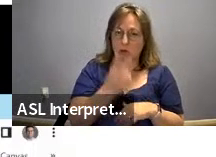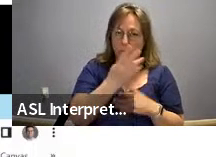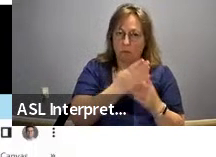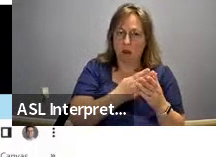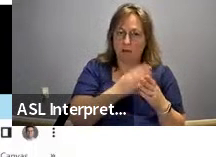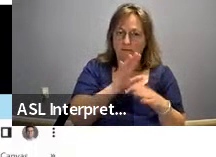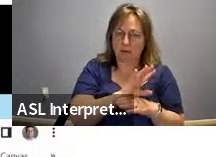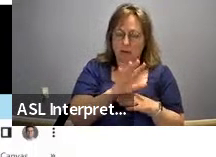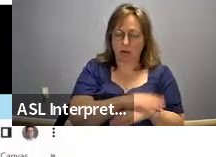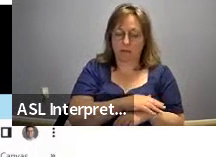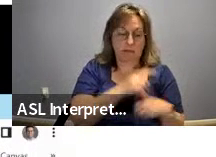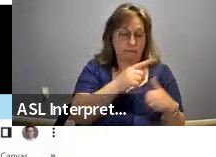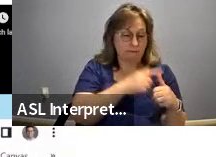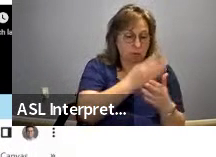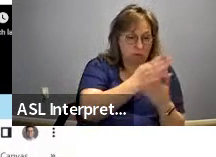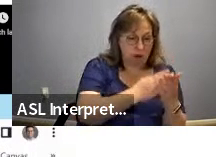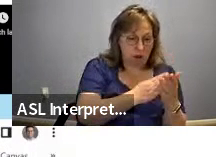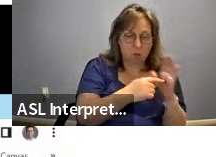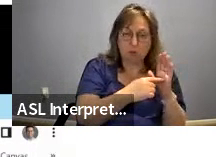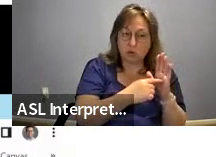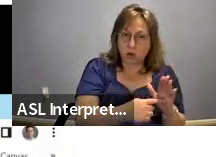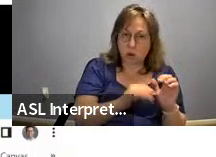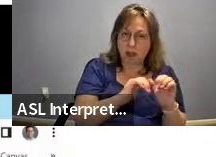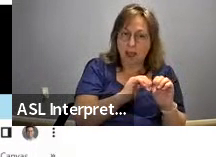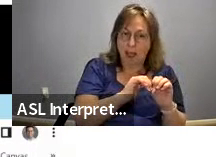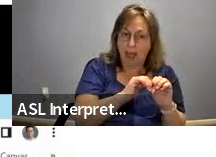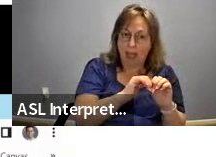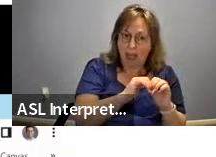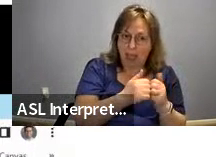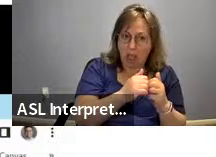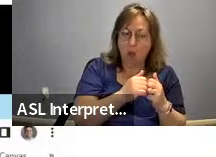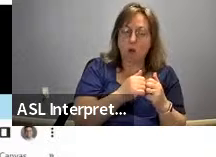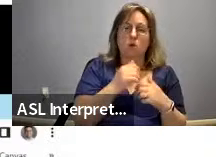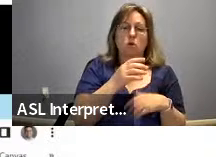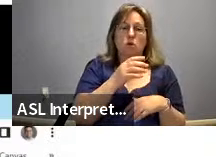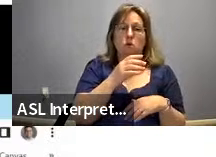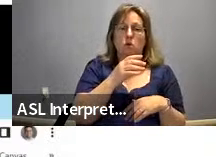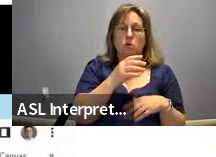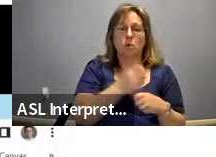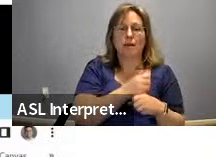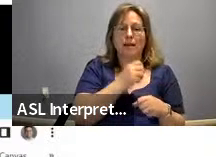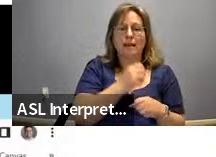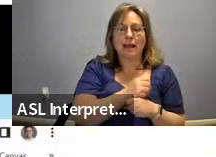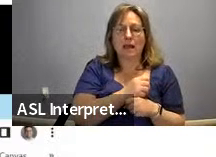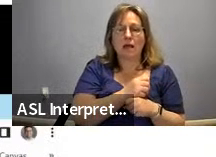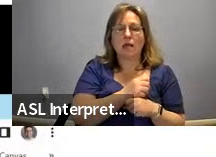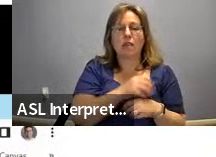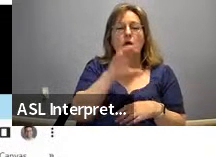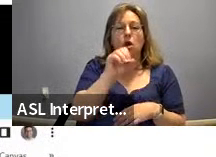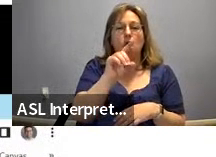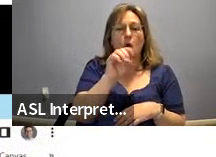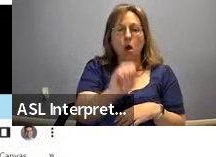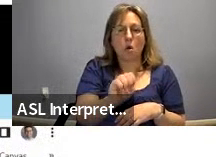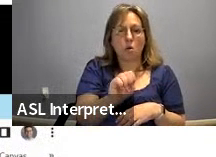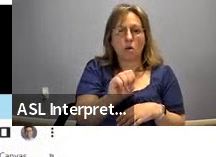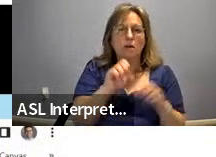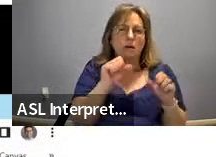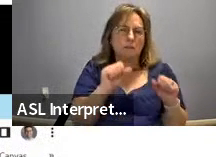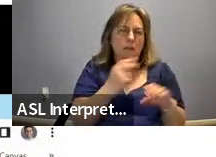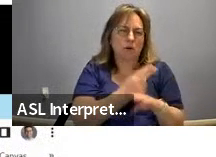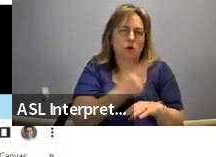will show how your student will get the parent observer pairing code that you can use to observe your student.